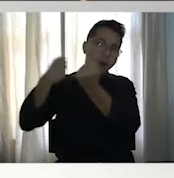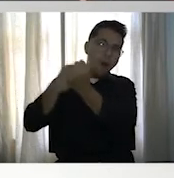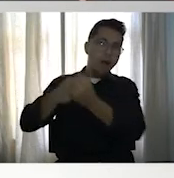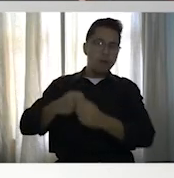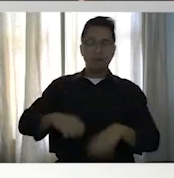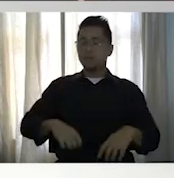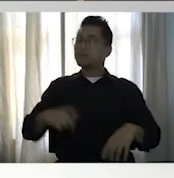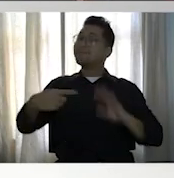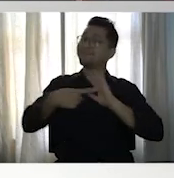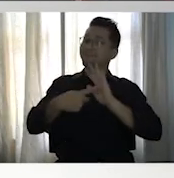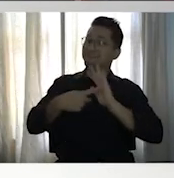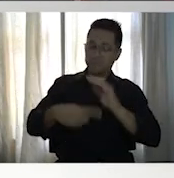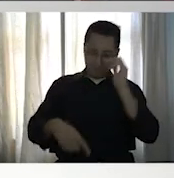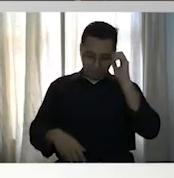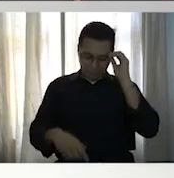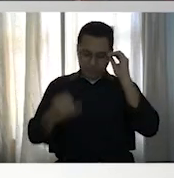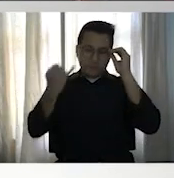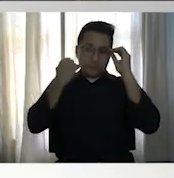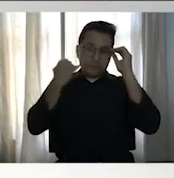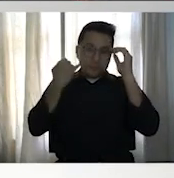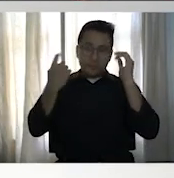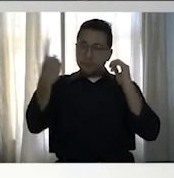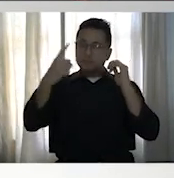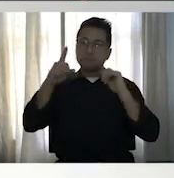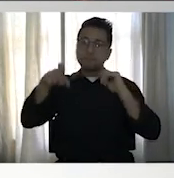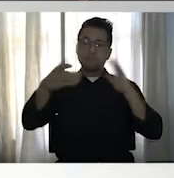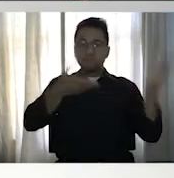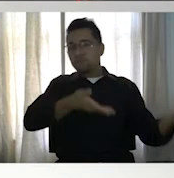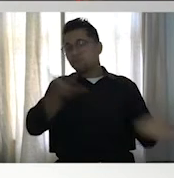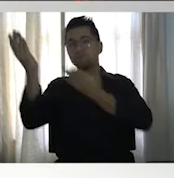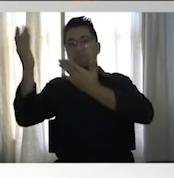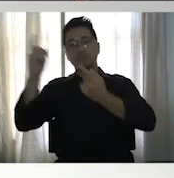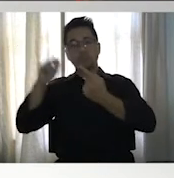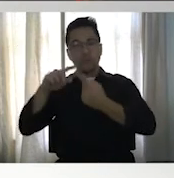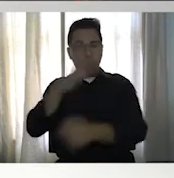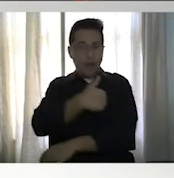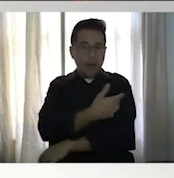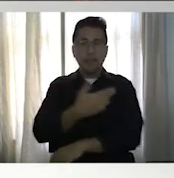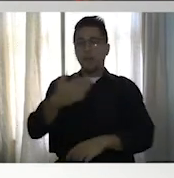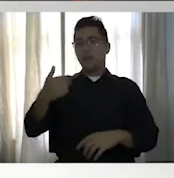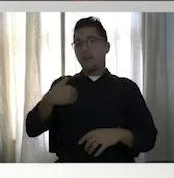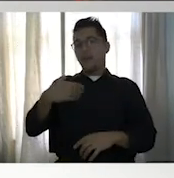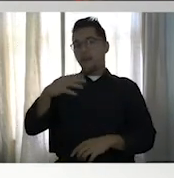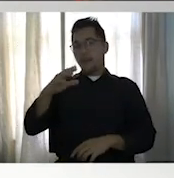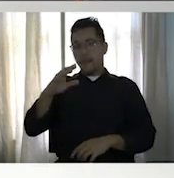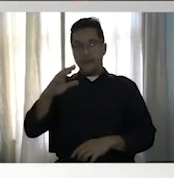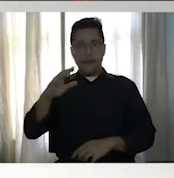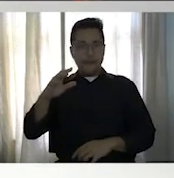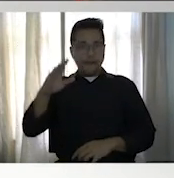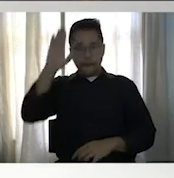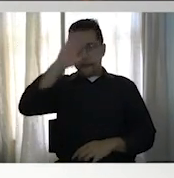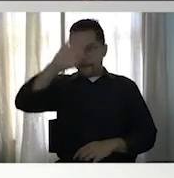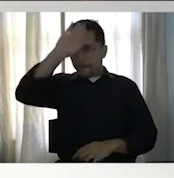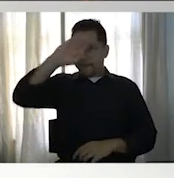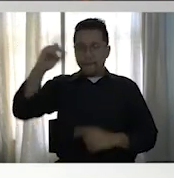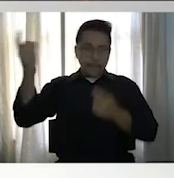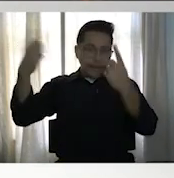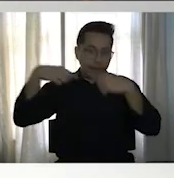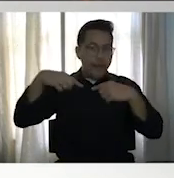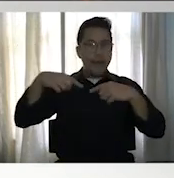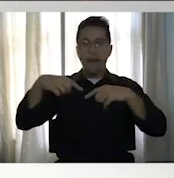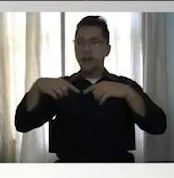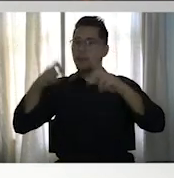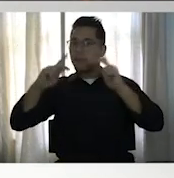for example, you know, if someone's has to go to the hospital, then the paramedics come, you've got all these people who are helping you.